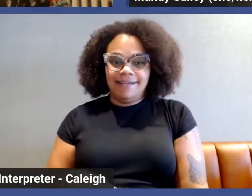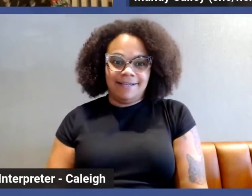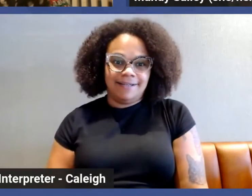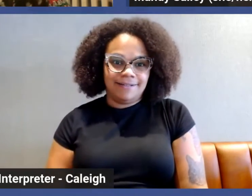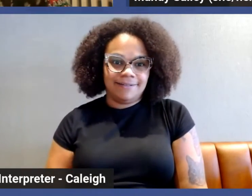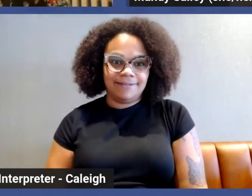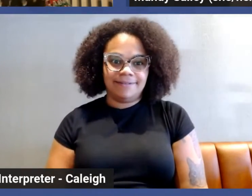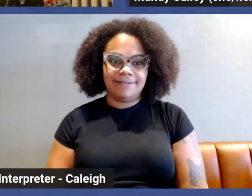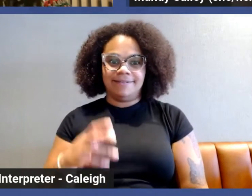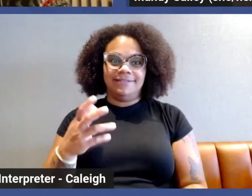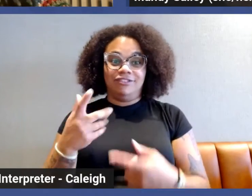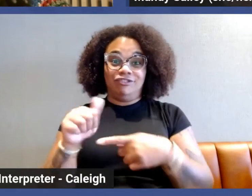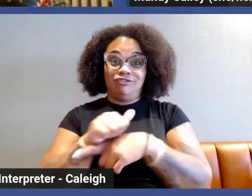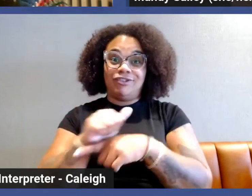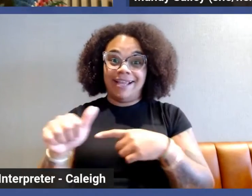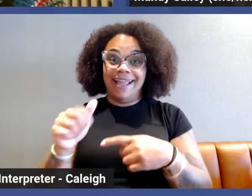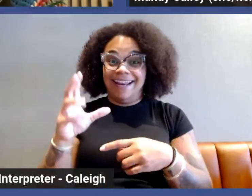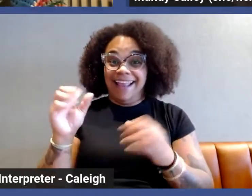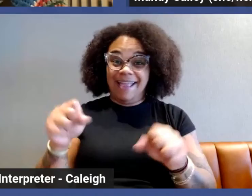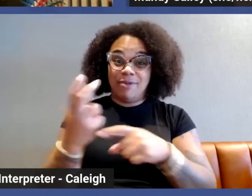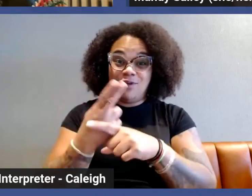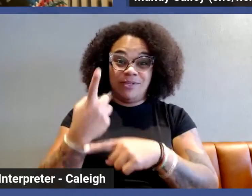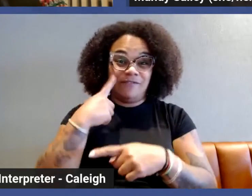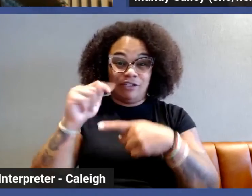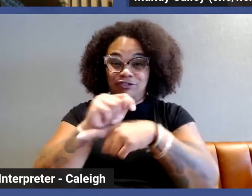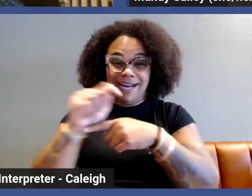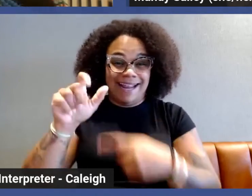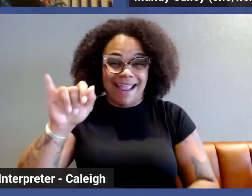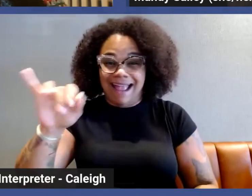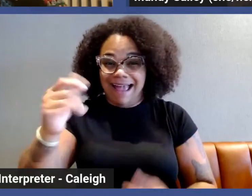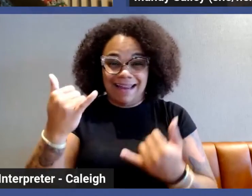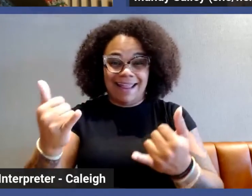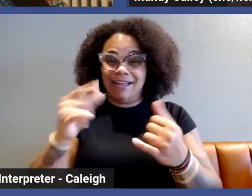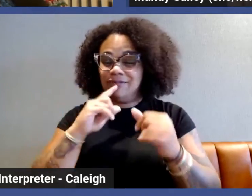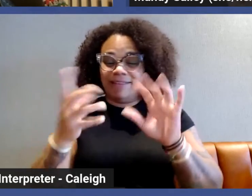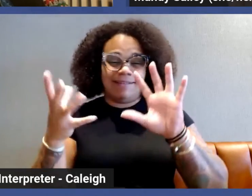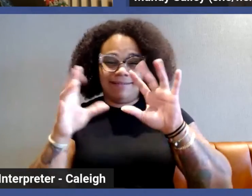training AI as well now, or something. Like, it's just, it's trash.